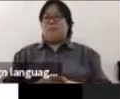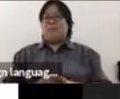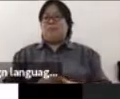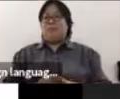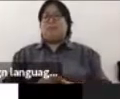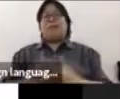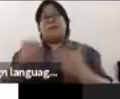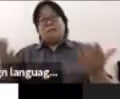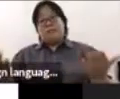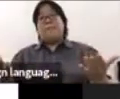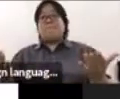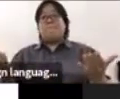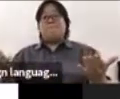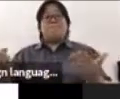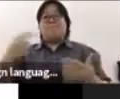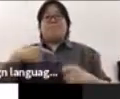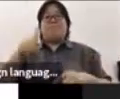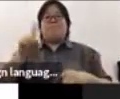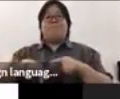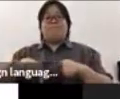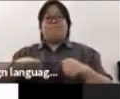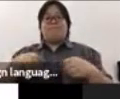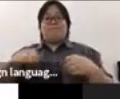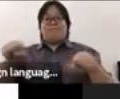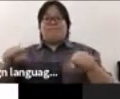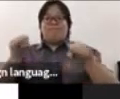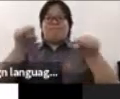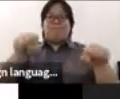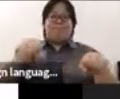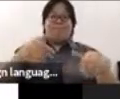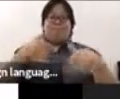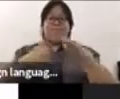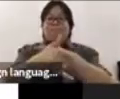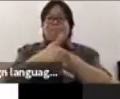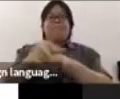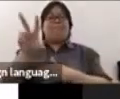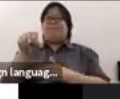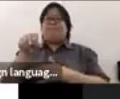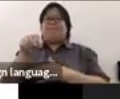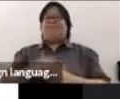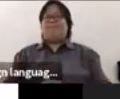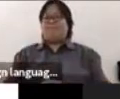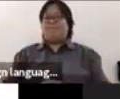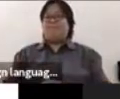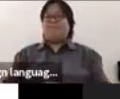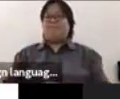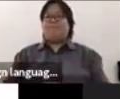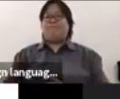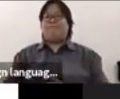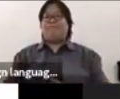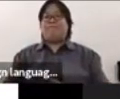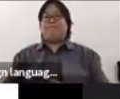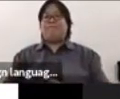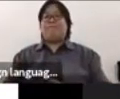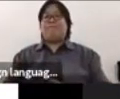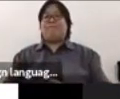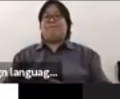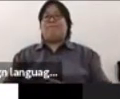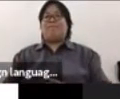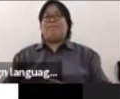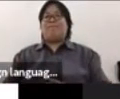that's why they didn't accept her motorbike. So this looks like ridiculous, isn't it?